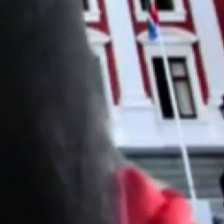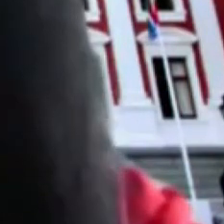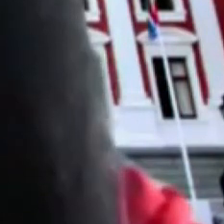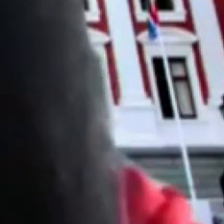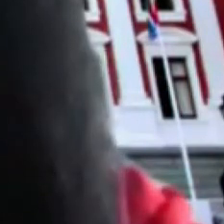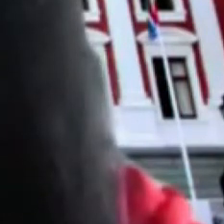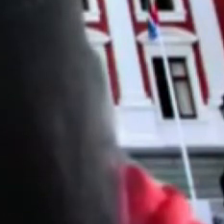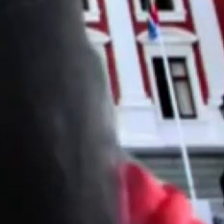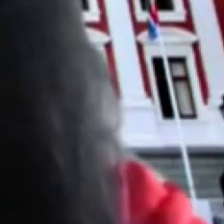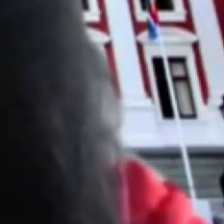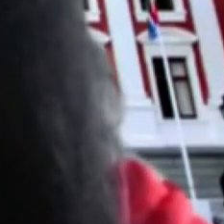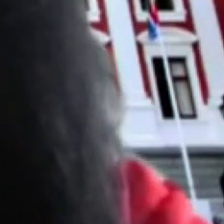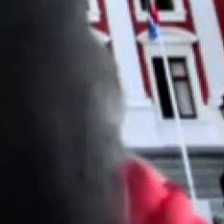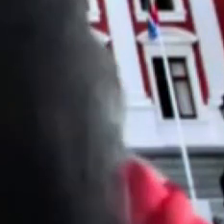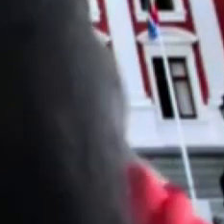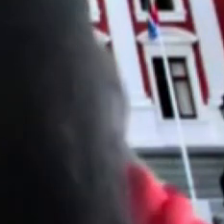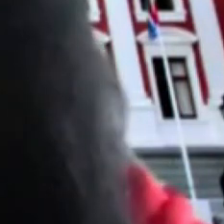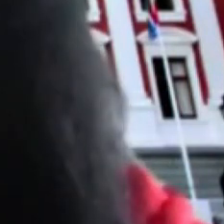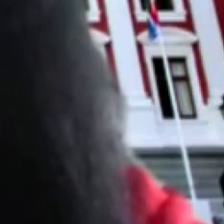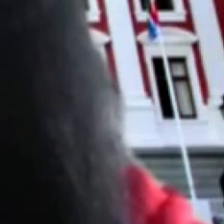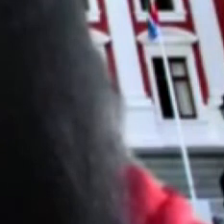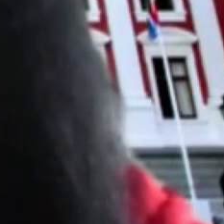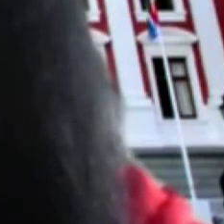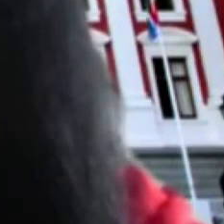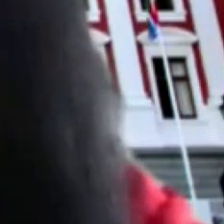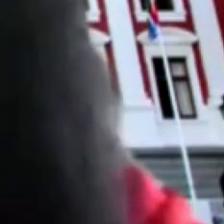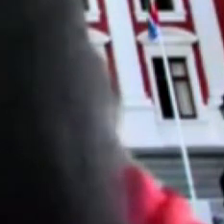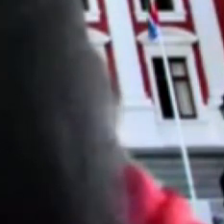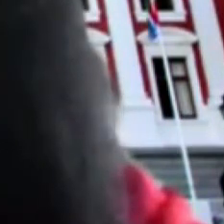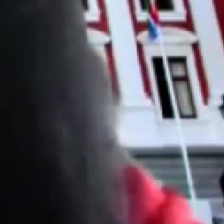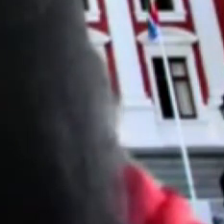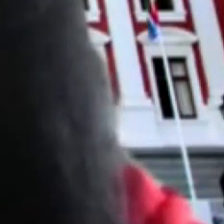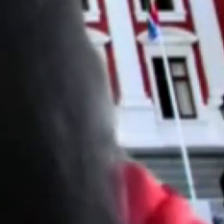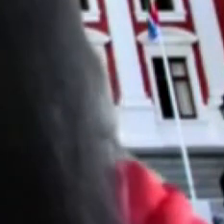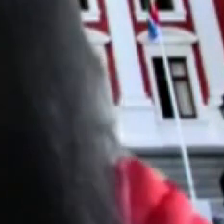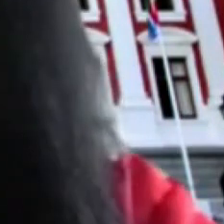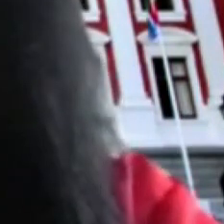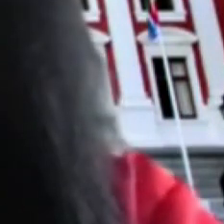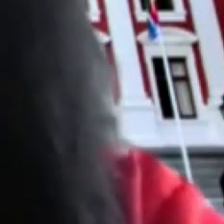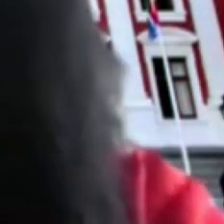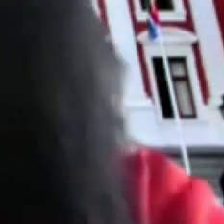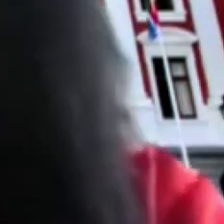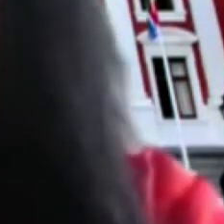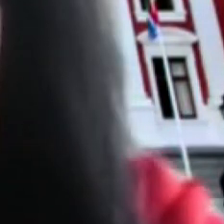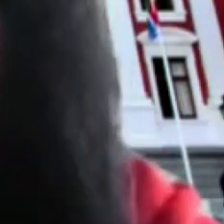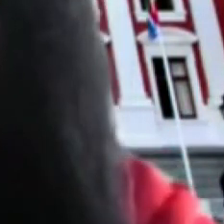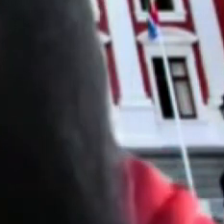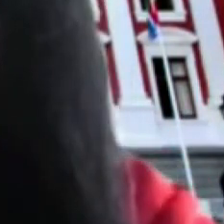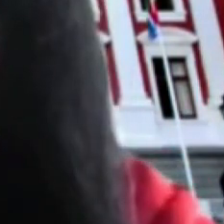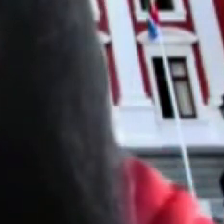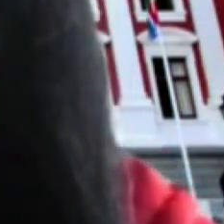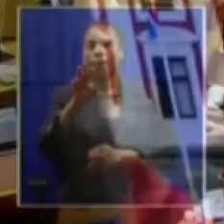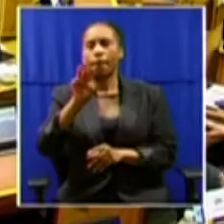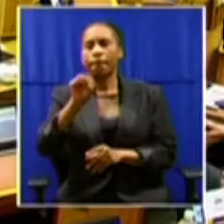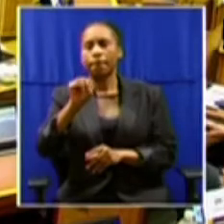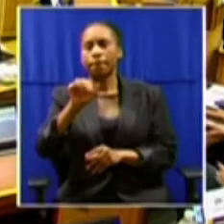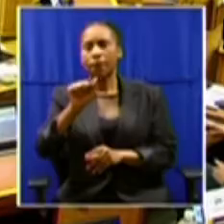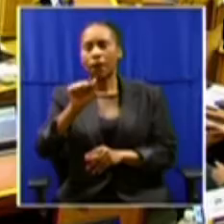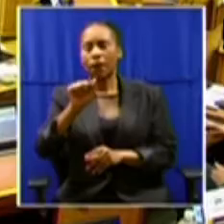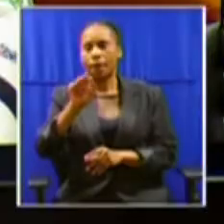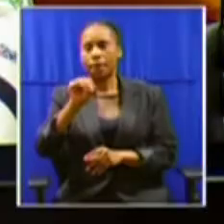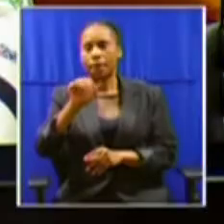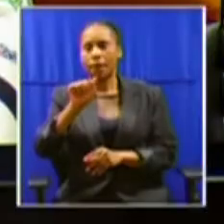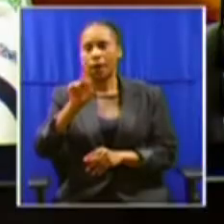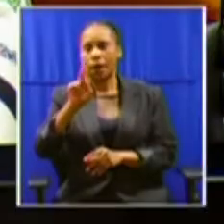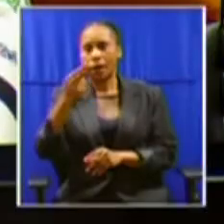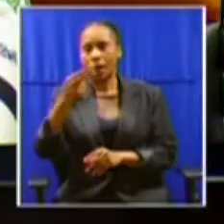It's not Honorable Mafanya, it's Honorable Mkondo. She was taking a question for Honorable Mafanya. For your records, Chair. She did